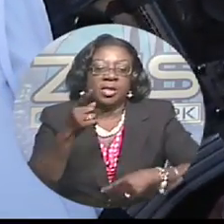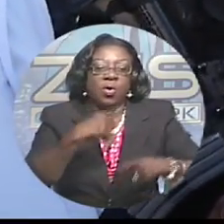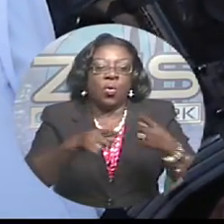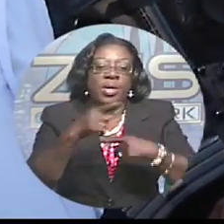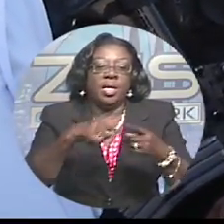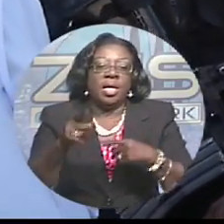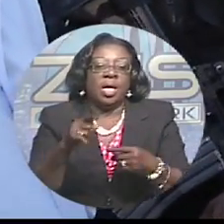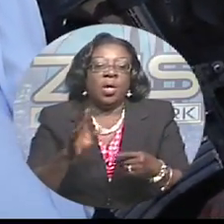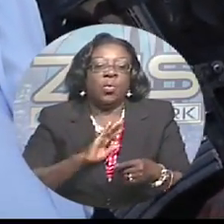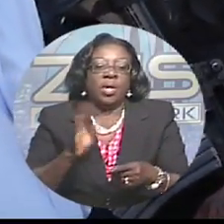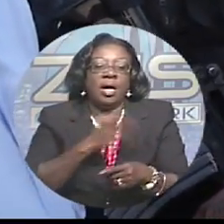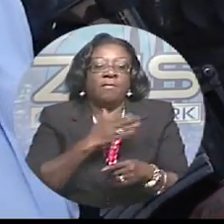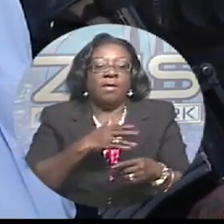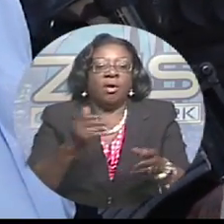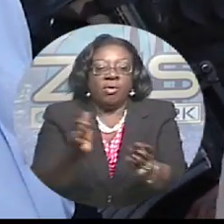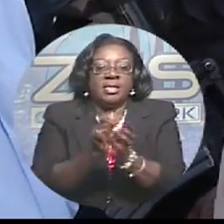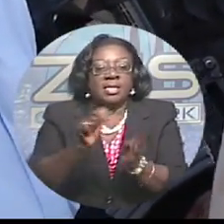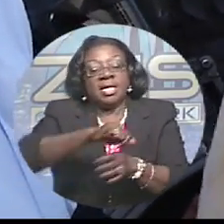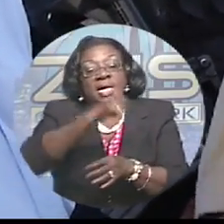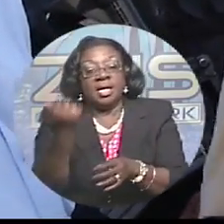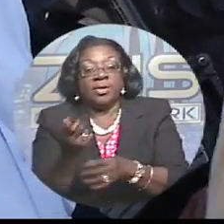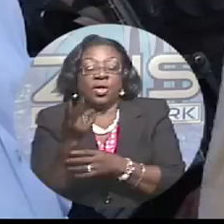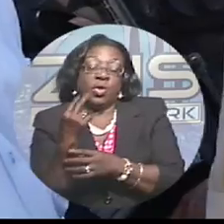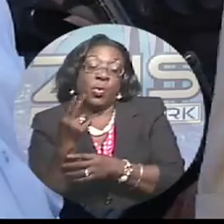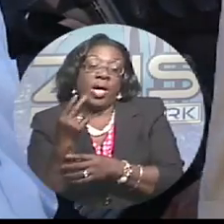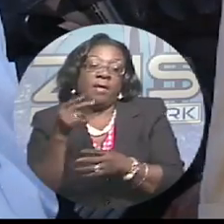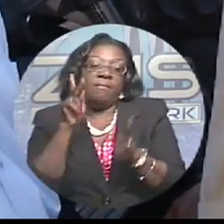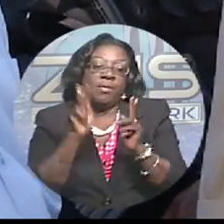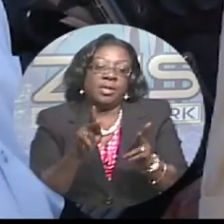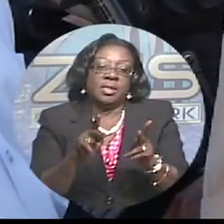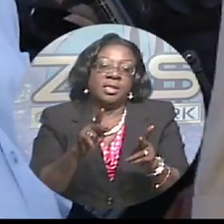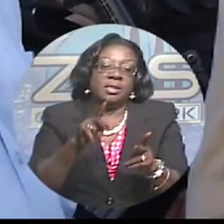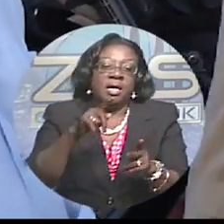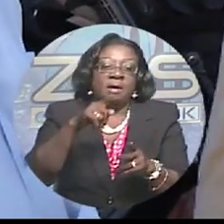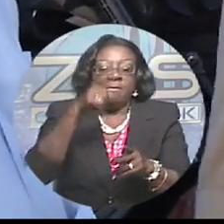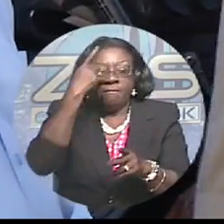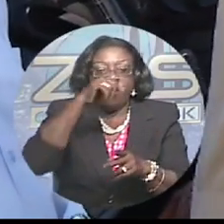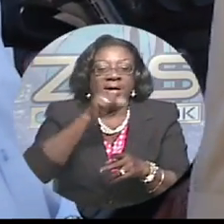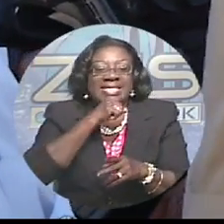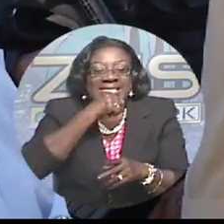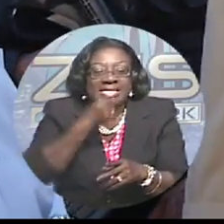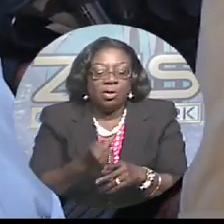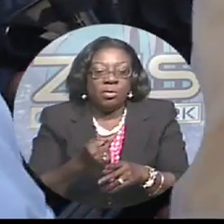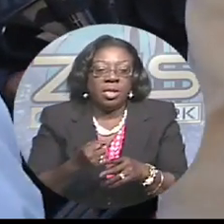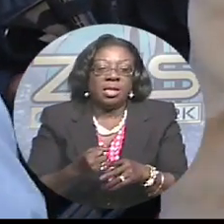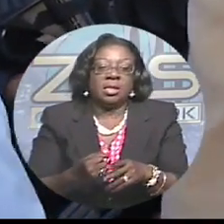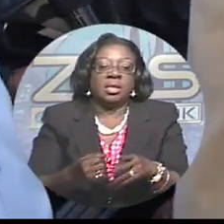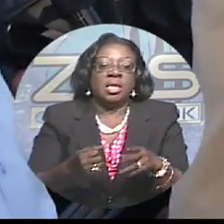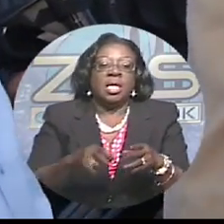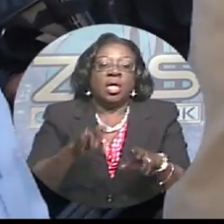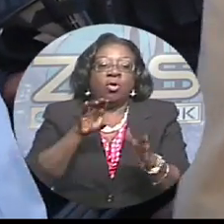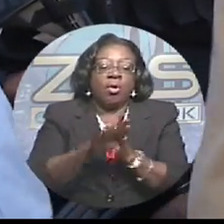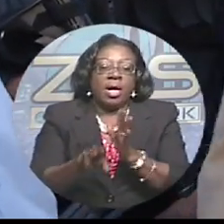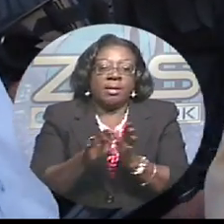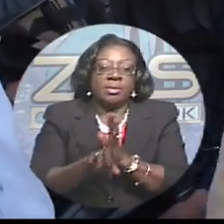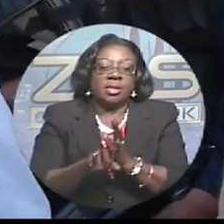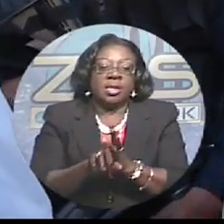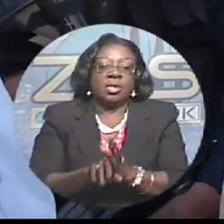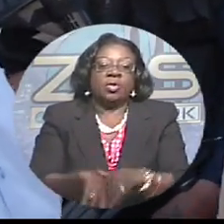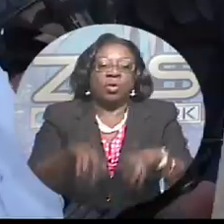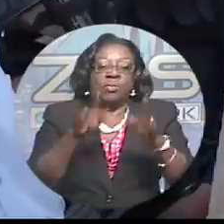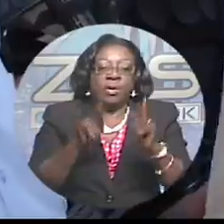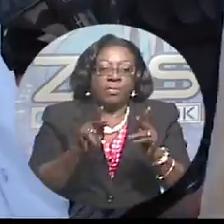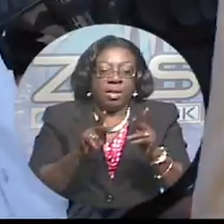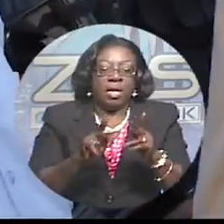over another 12 persons for a number of serious offenses. Persons are turning themselves in. The criminals are beginning to feel the